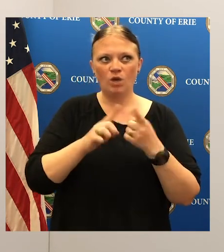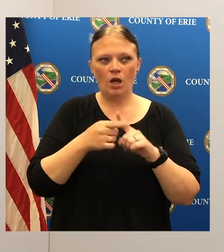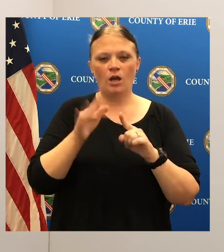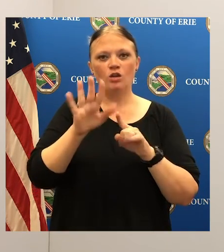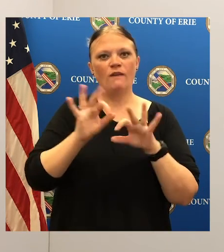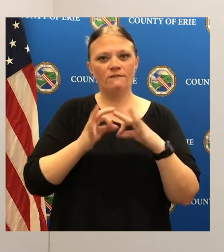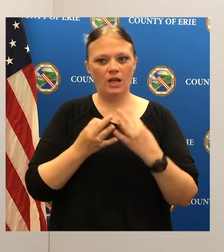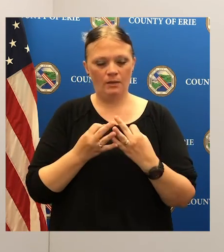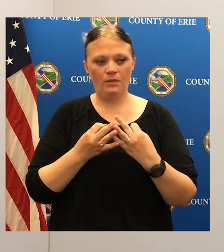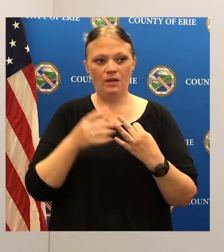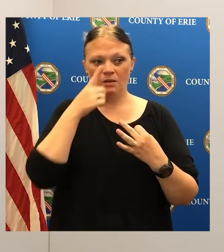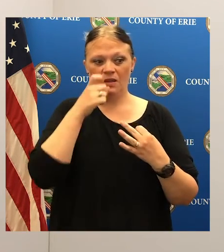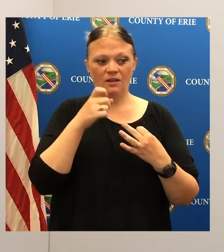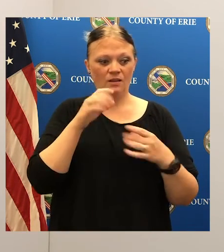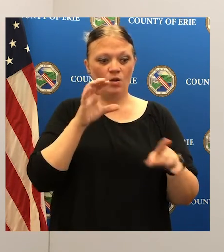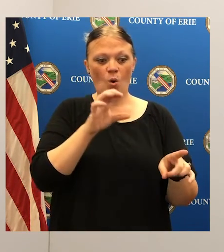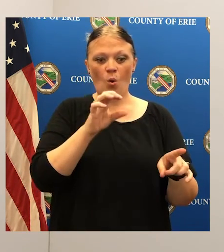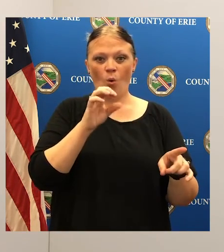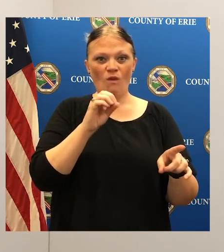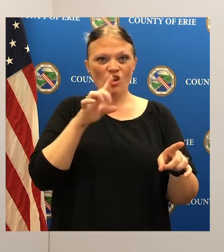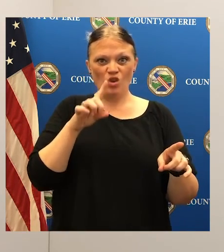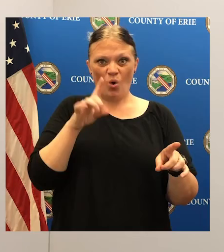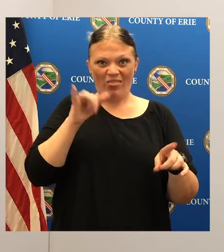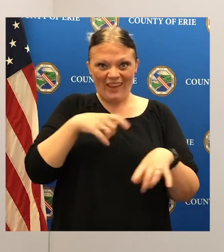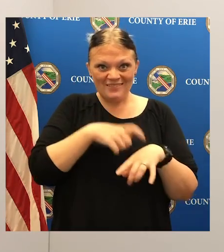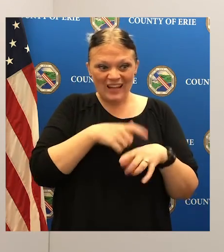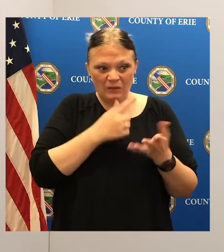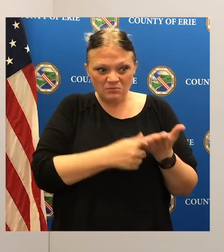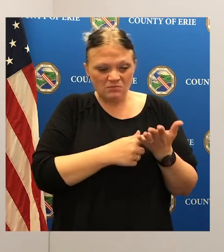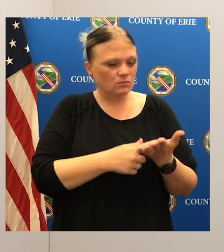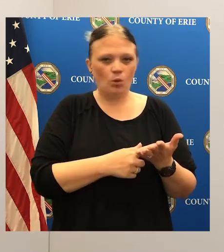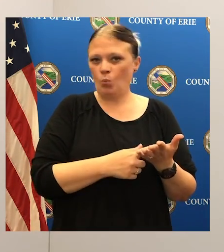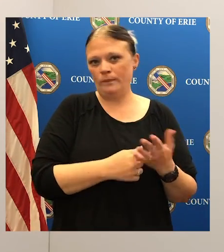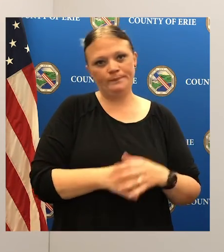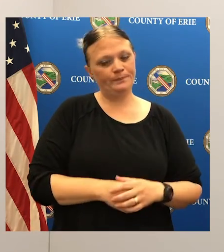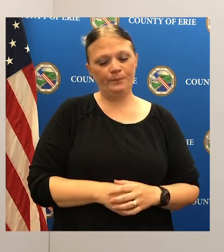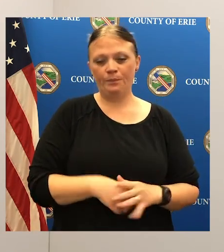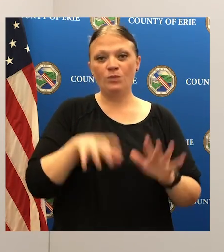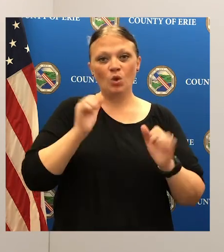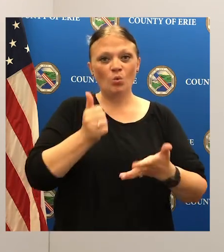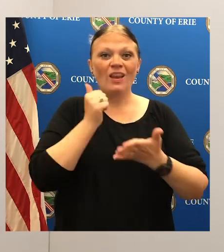one. The time of the overdose really isn't the time. Once again, you